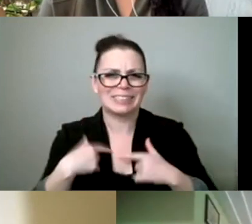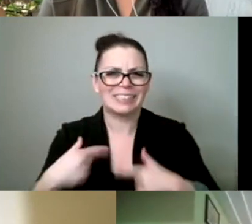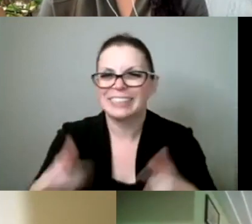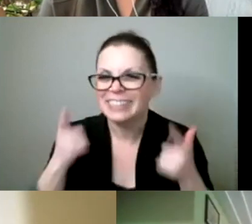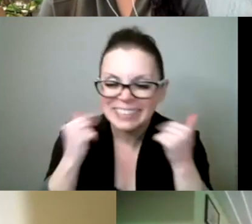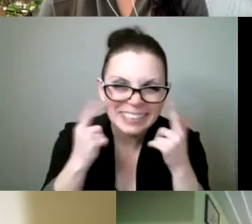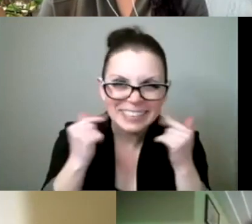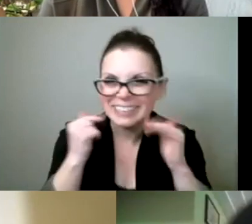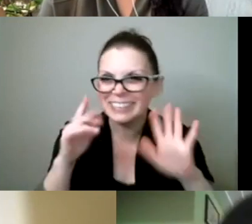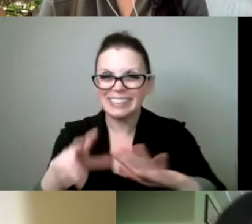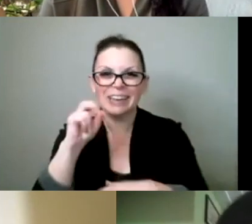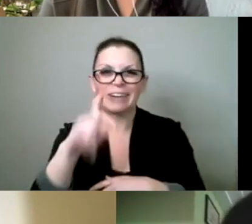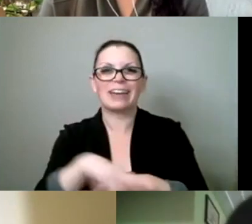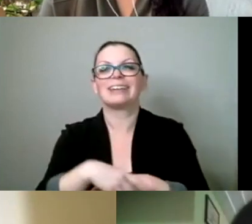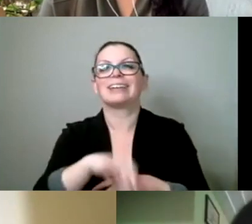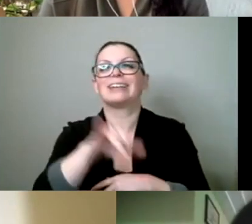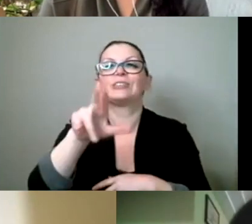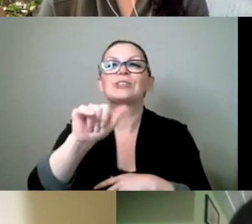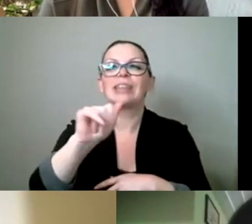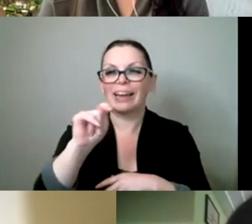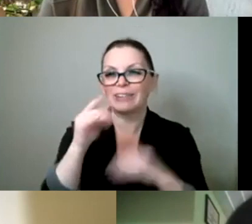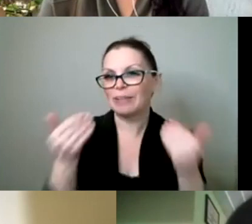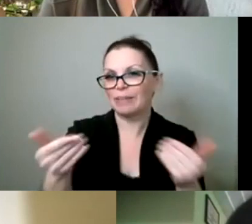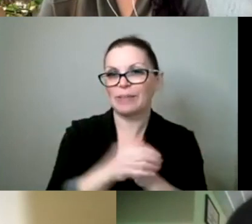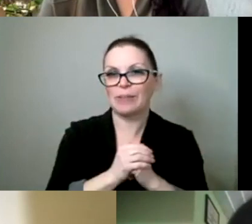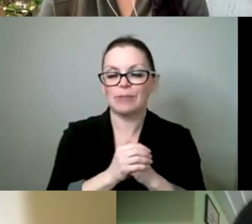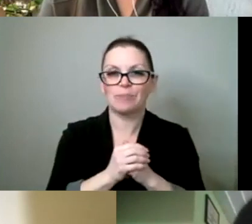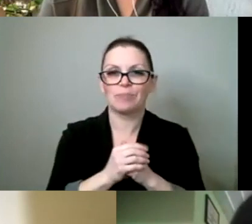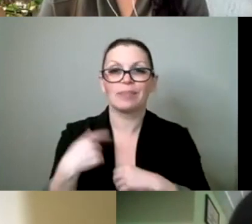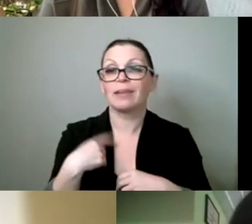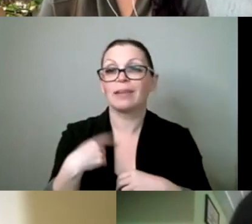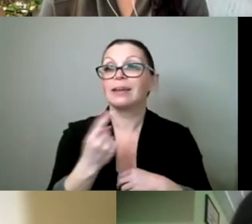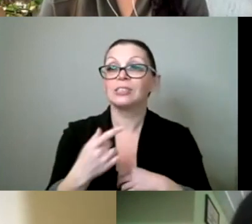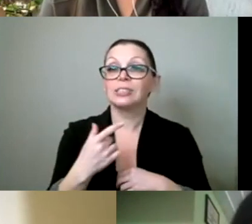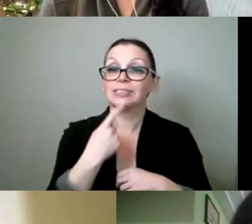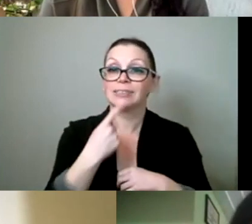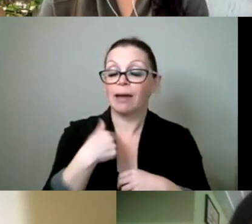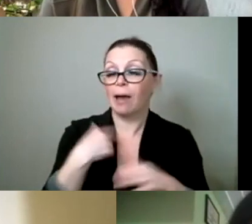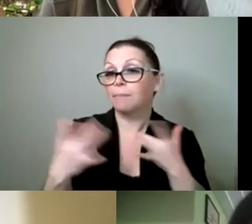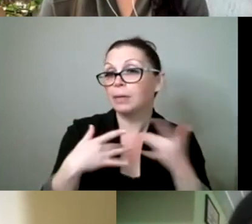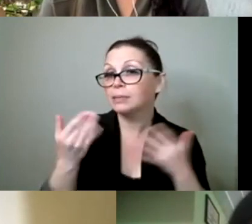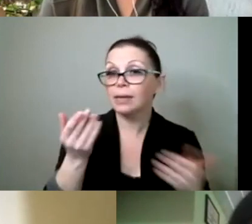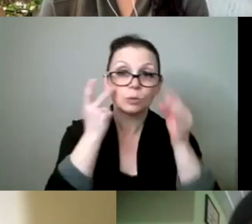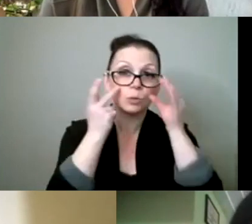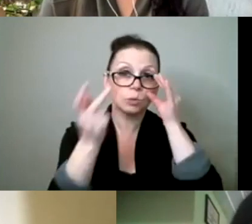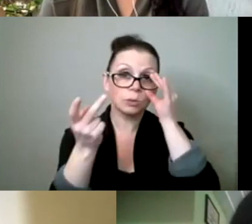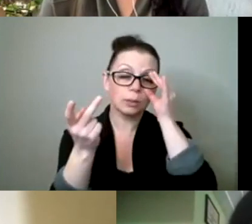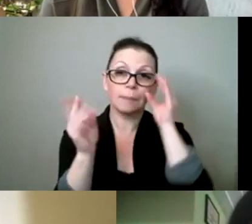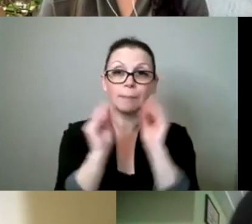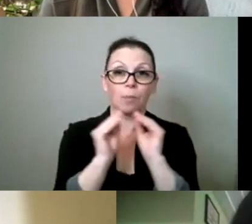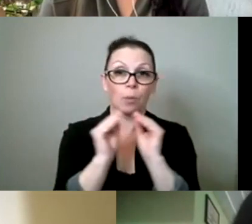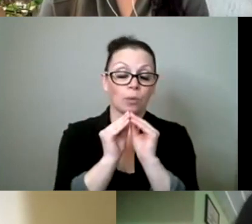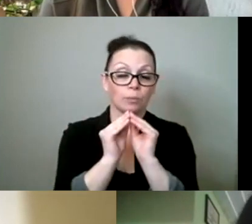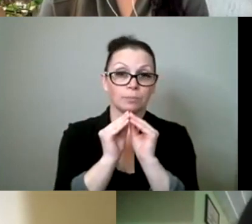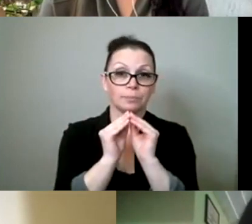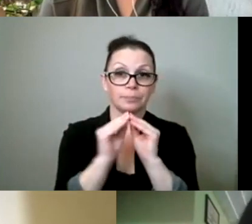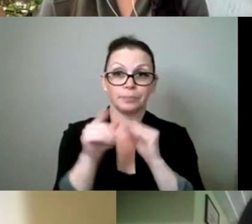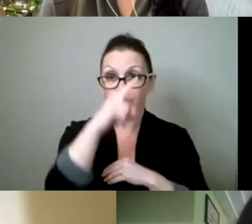All right, Juliet, go for it. I was going to say I'm excited to see more